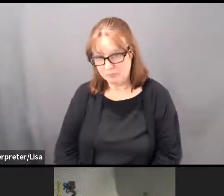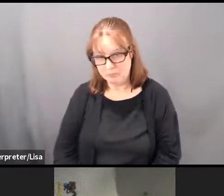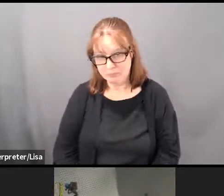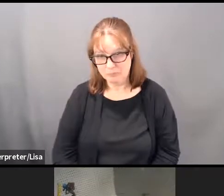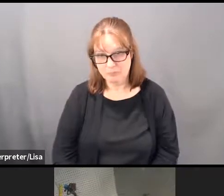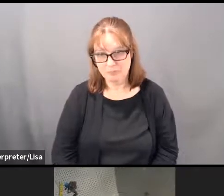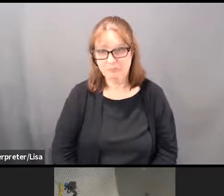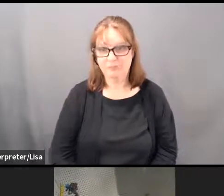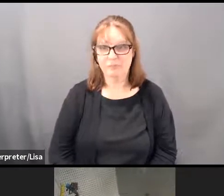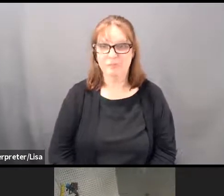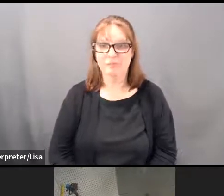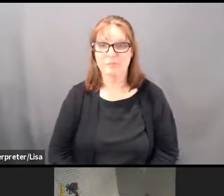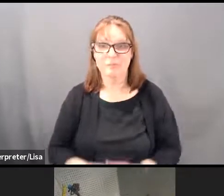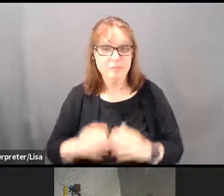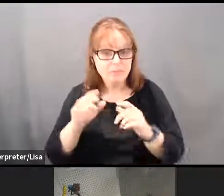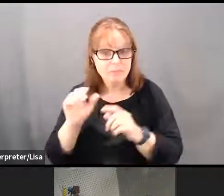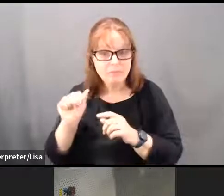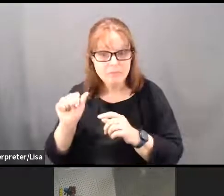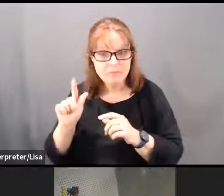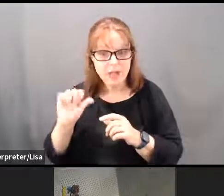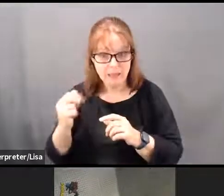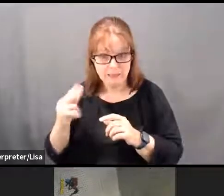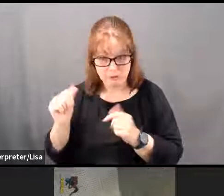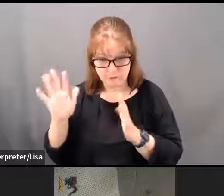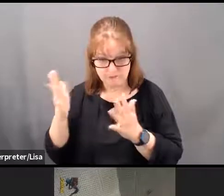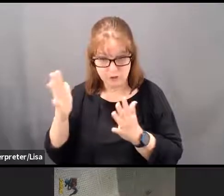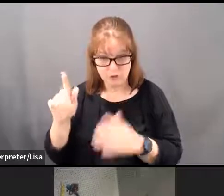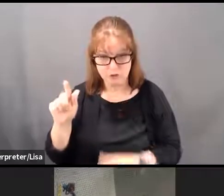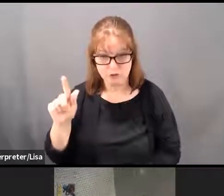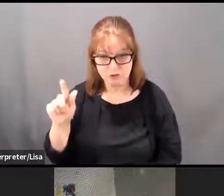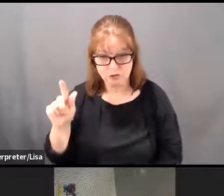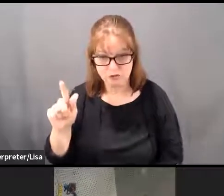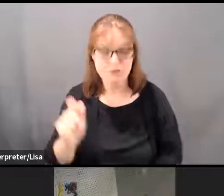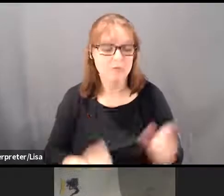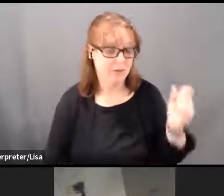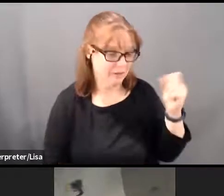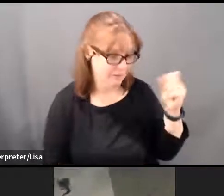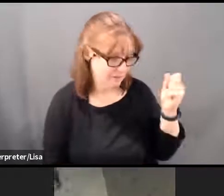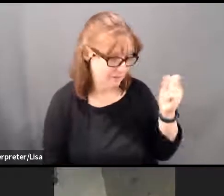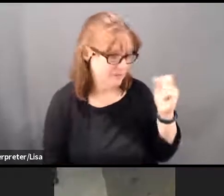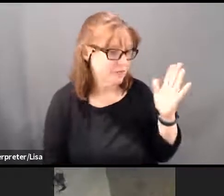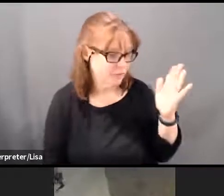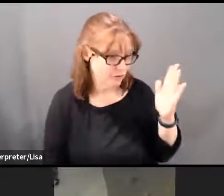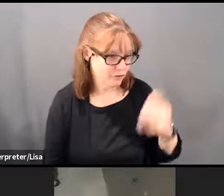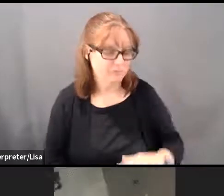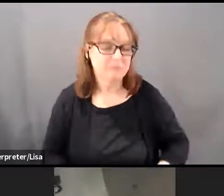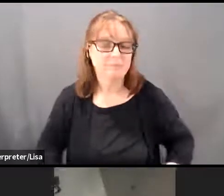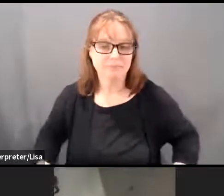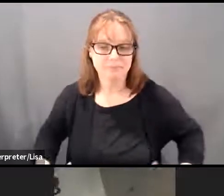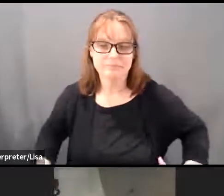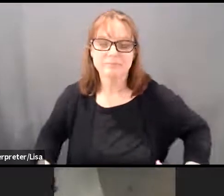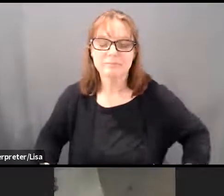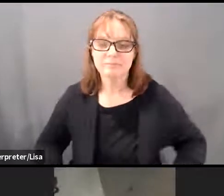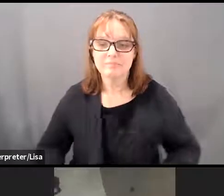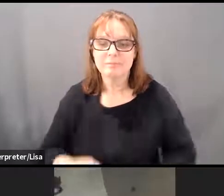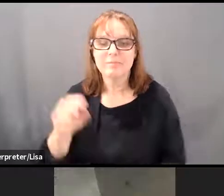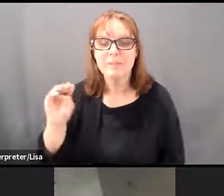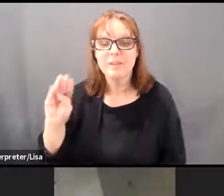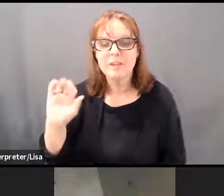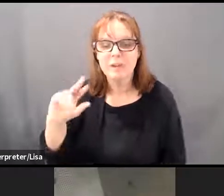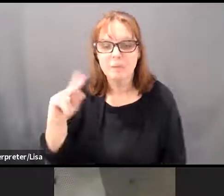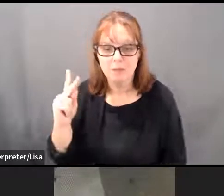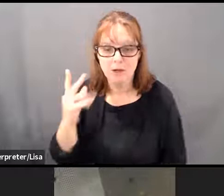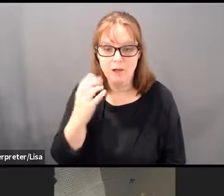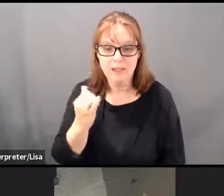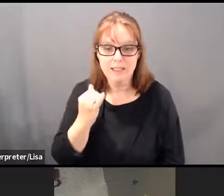All right. Were those all your questions, Alicia? Yes, it was. Thank you. All right. Thank you so much. So we have quite a few